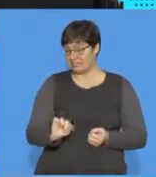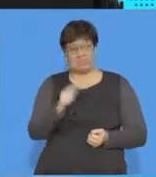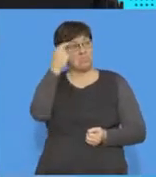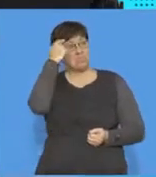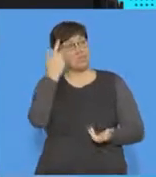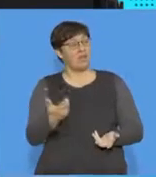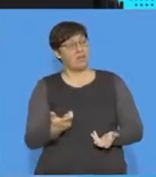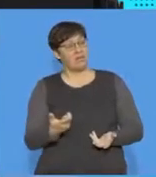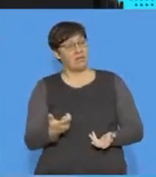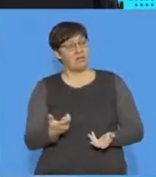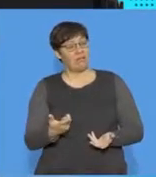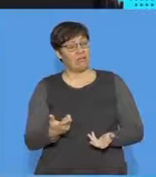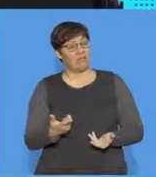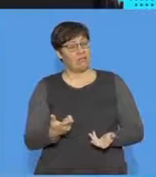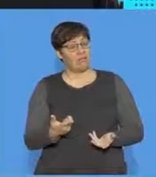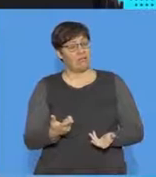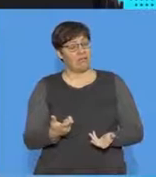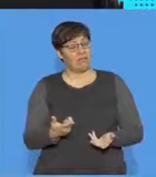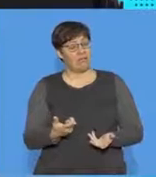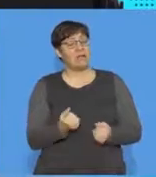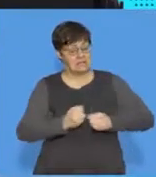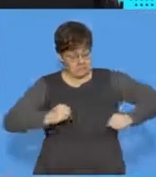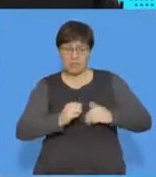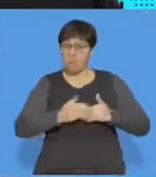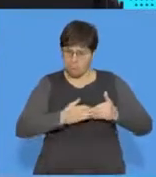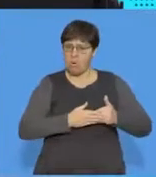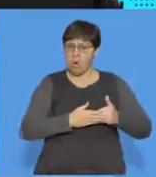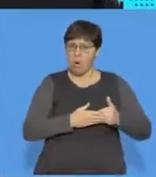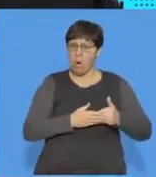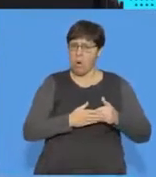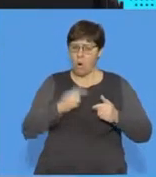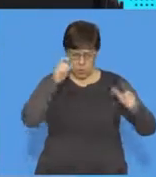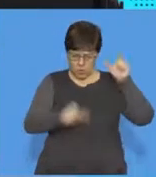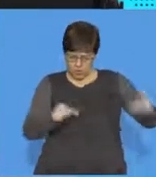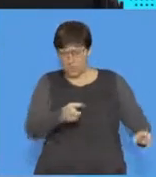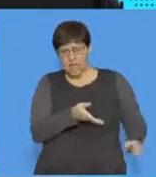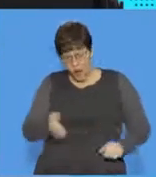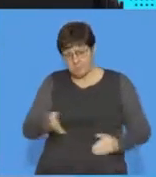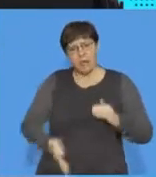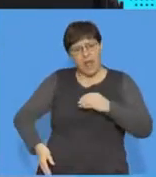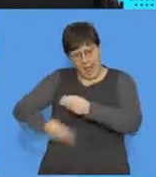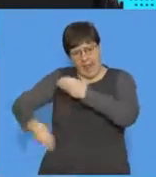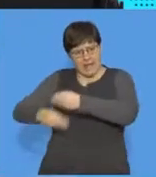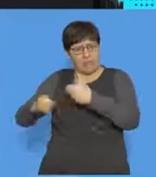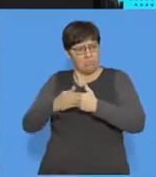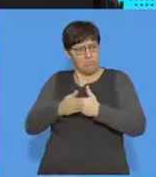think that we've still got space to go before we get to that carrying